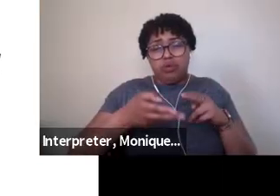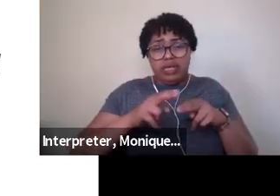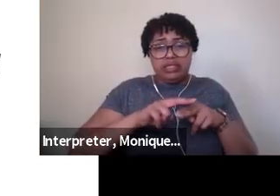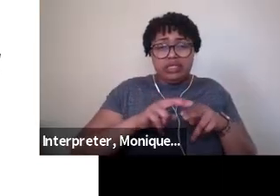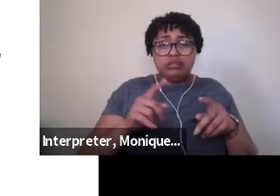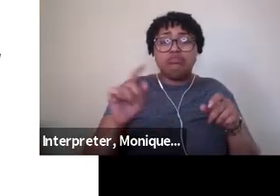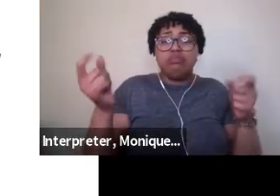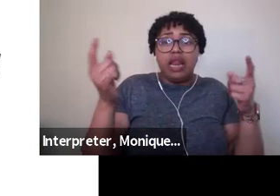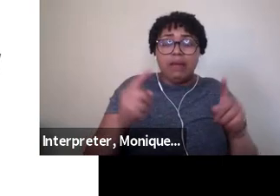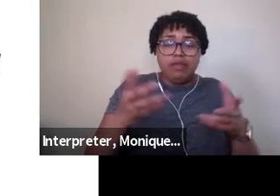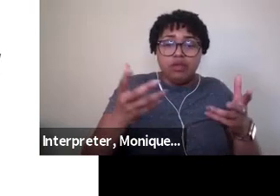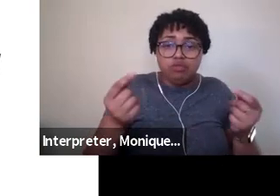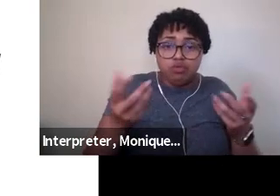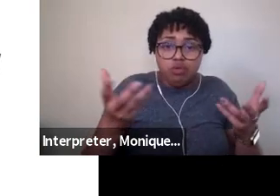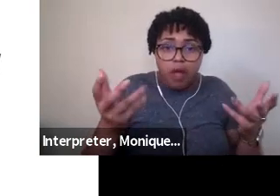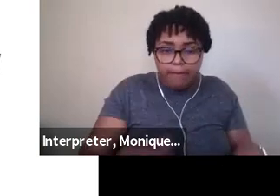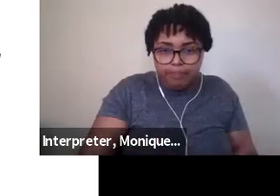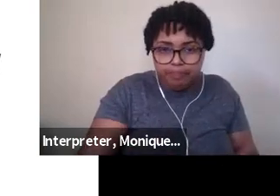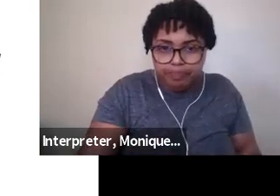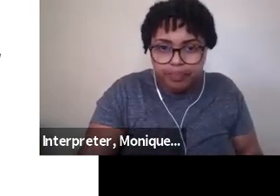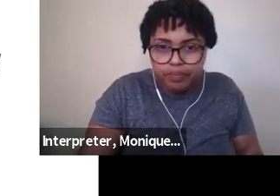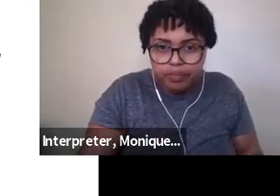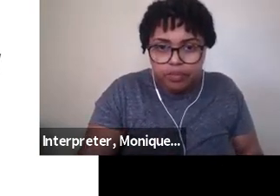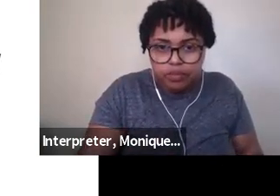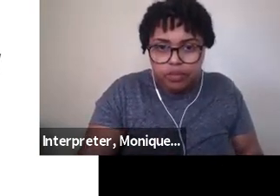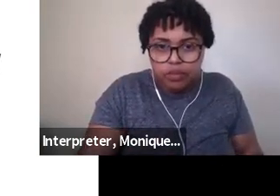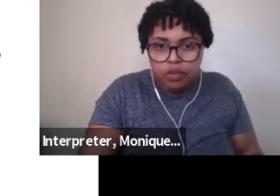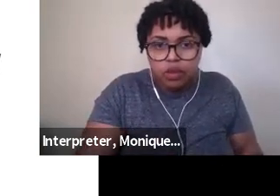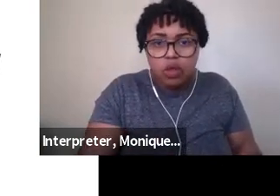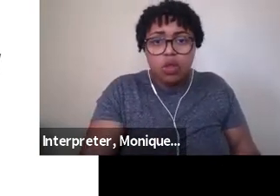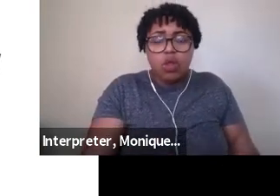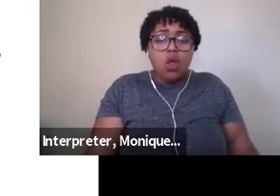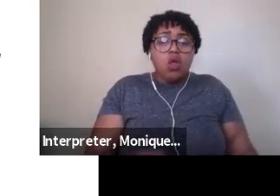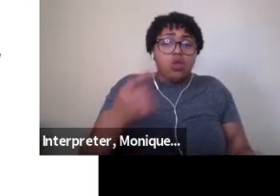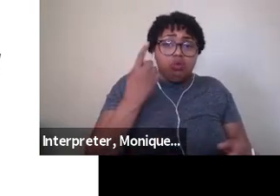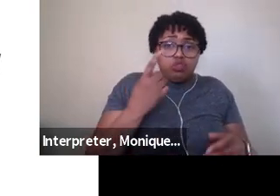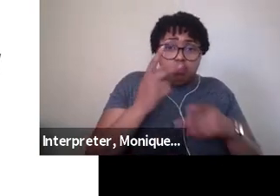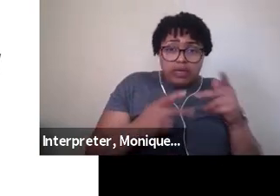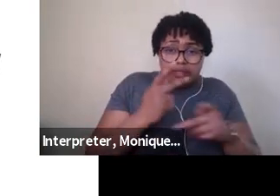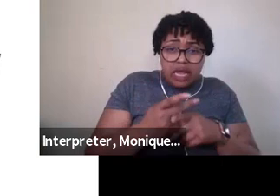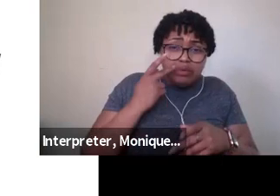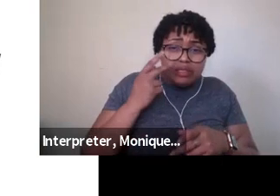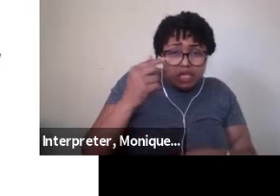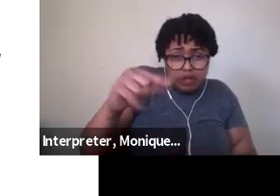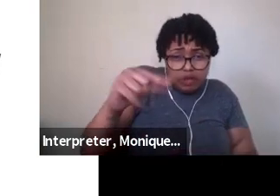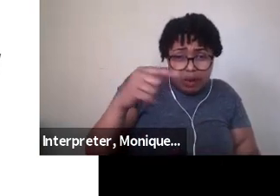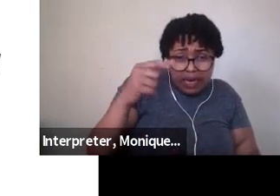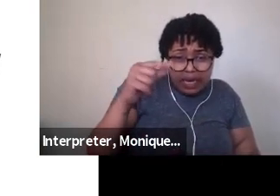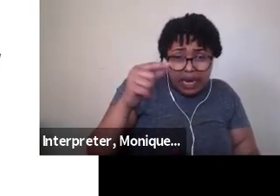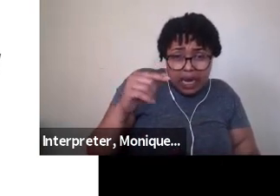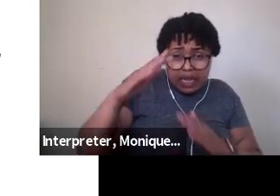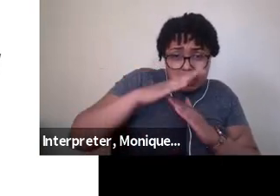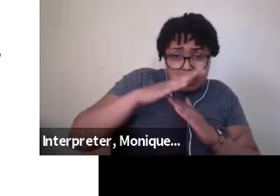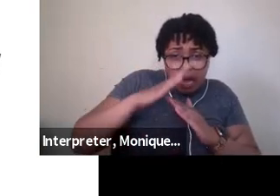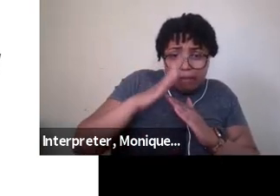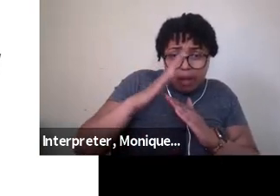colonized germ-free or notobiotic mice, either with this one type strain of Tricibacter sanguinis, that's indicated up here by the green bars,